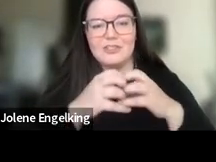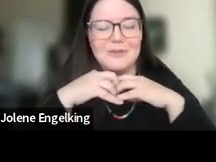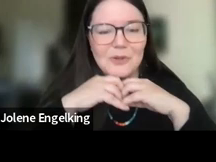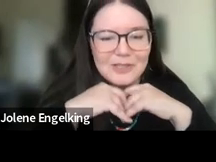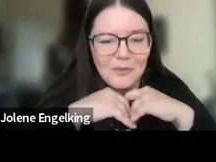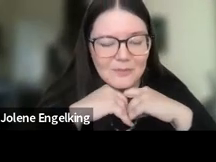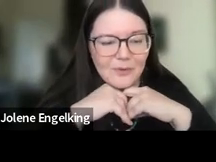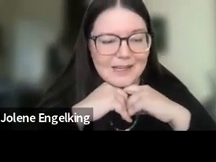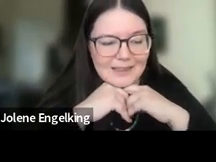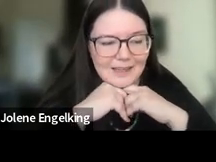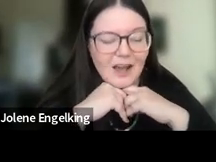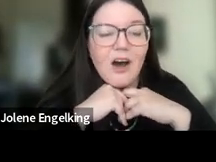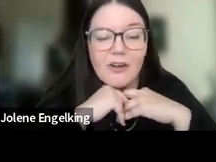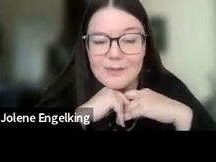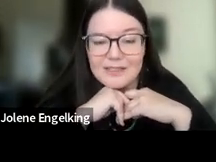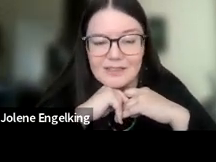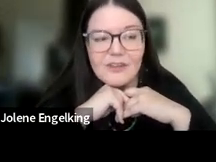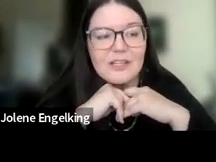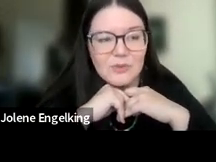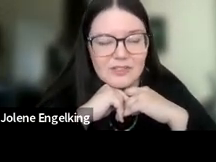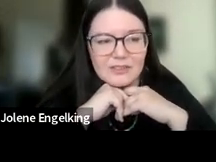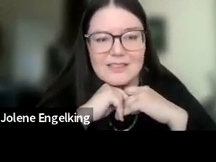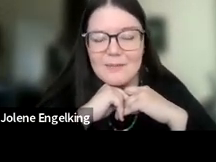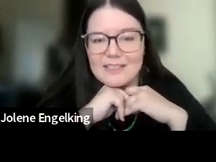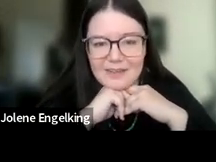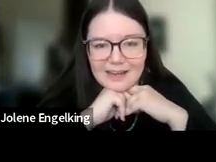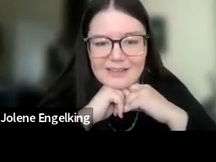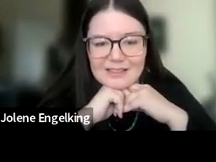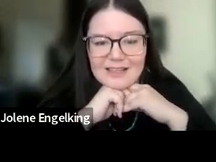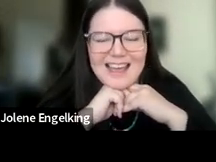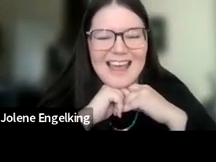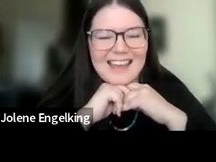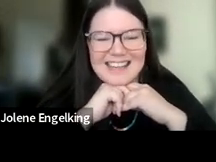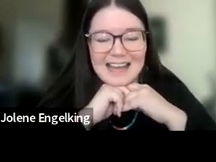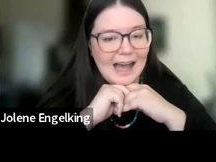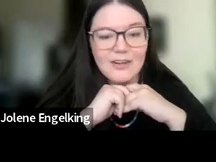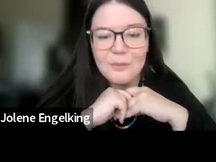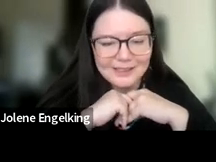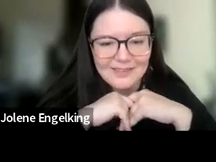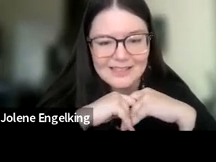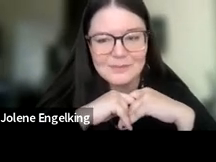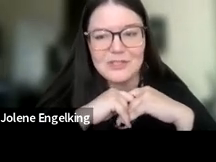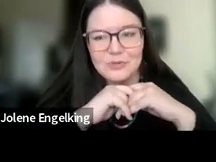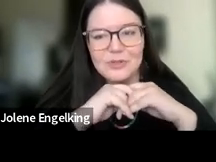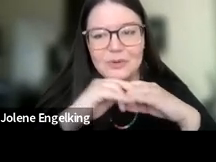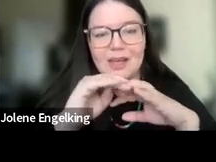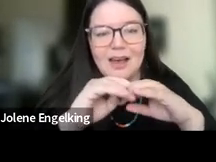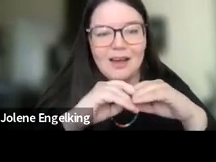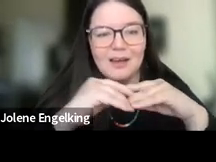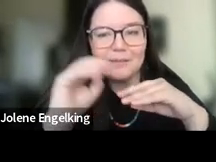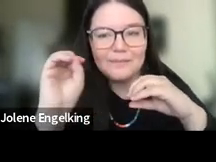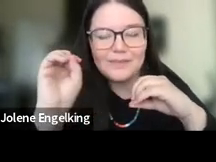the issues. I was told at one point that all sexual assault is domestic violence. And I don't believe that to be